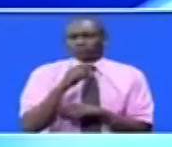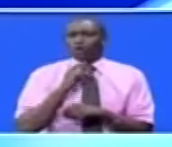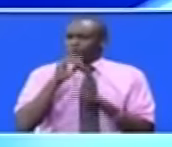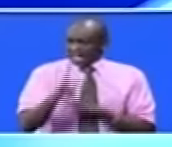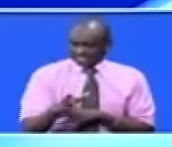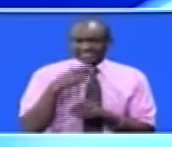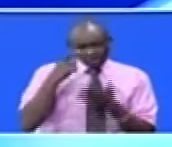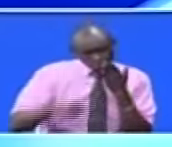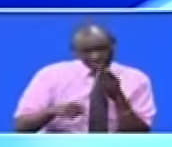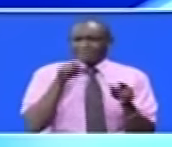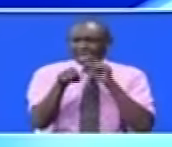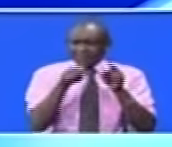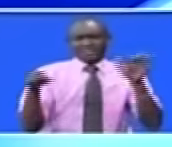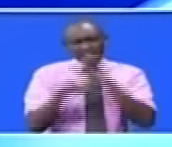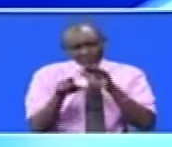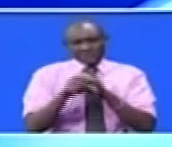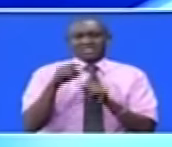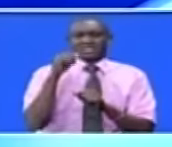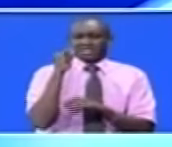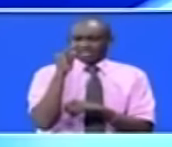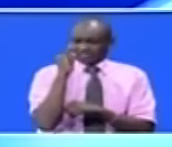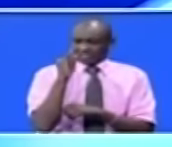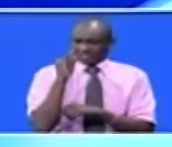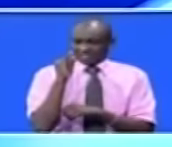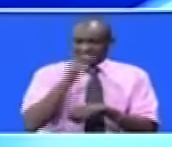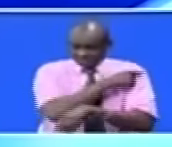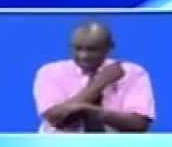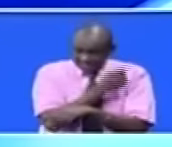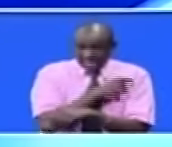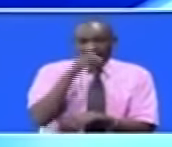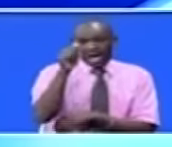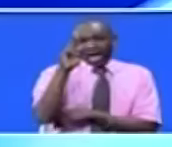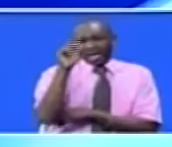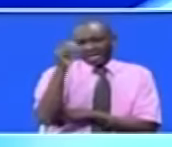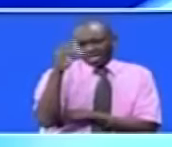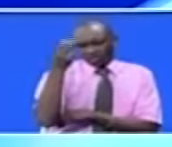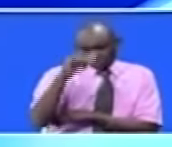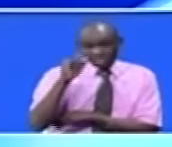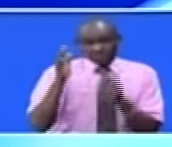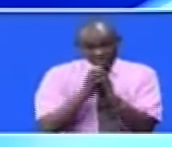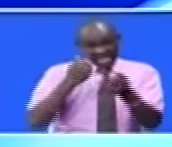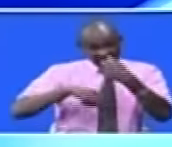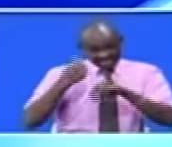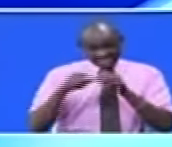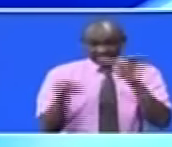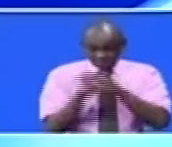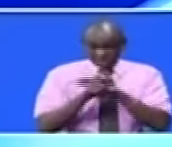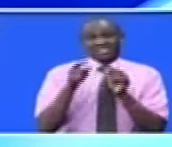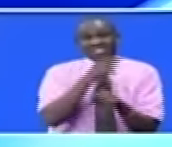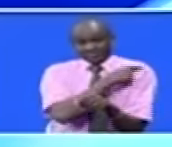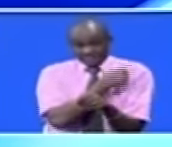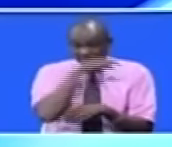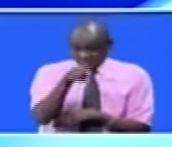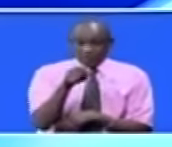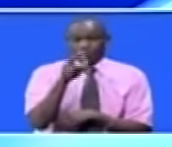has blamed Deputy Inspector General of Police Samuel Arachi and Acting Deputy Inspector General of